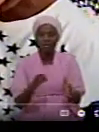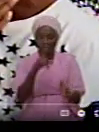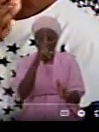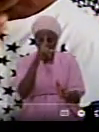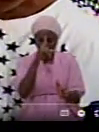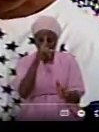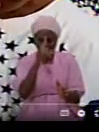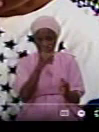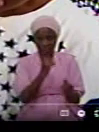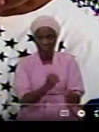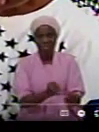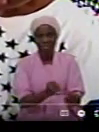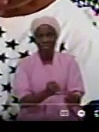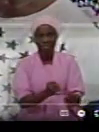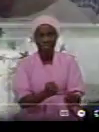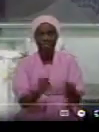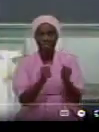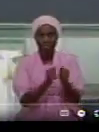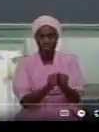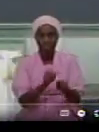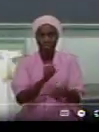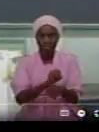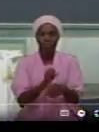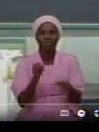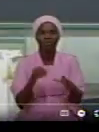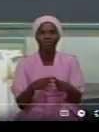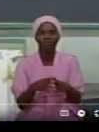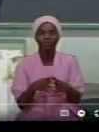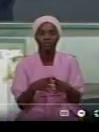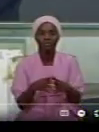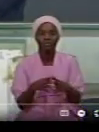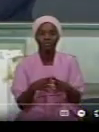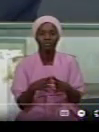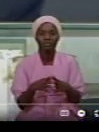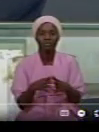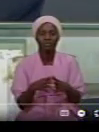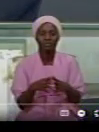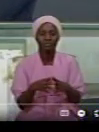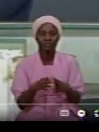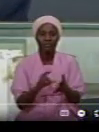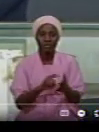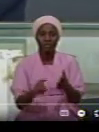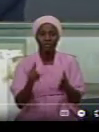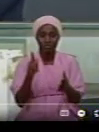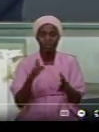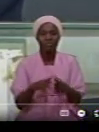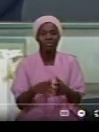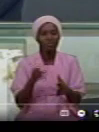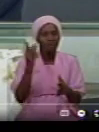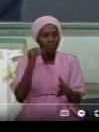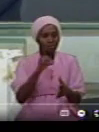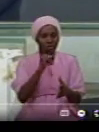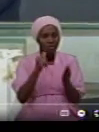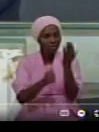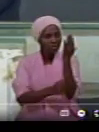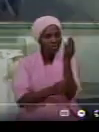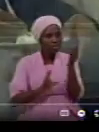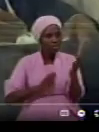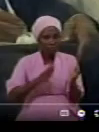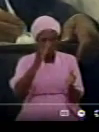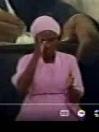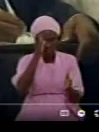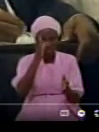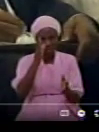faith was works. 21. Was not Abraham a father